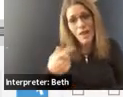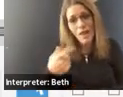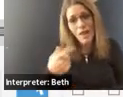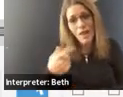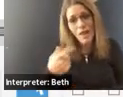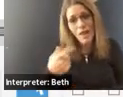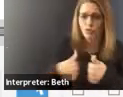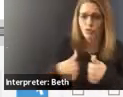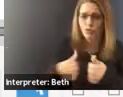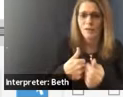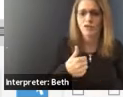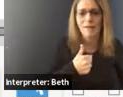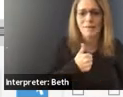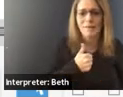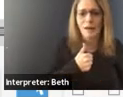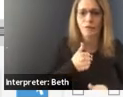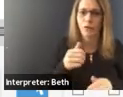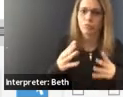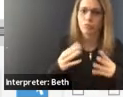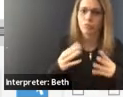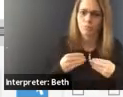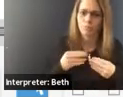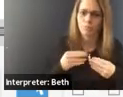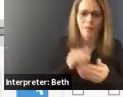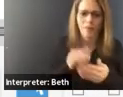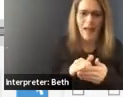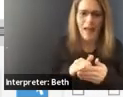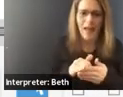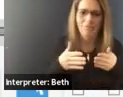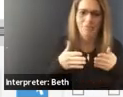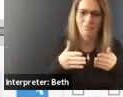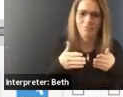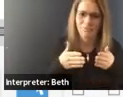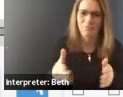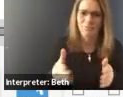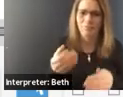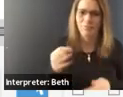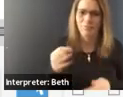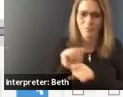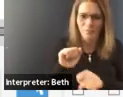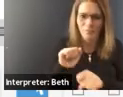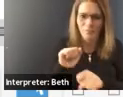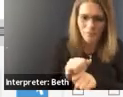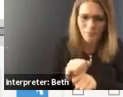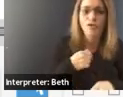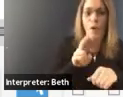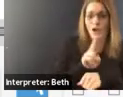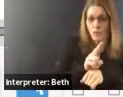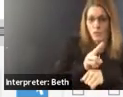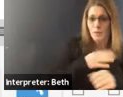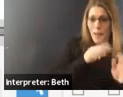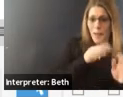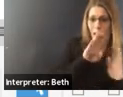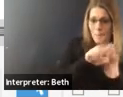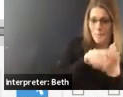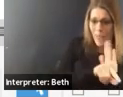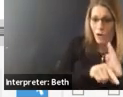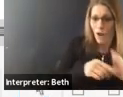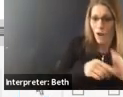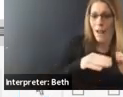methodology. But I used my background and my foundation as the starting